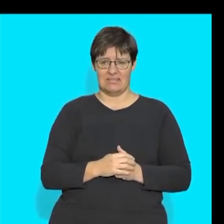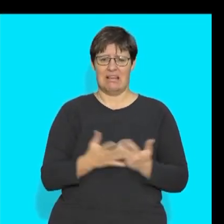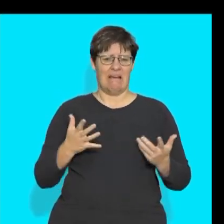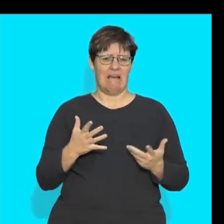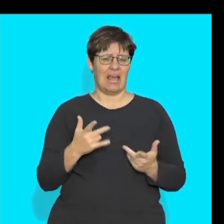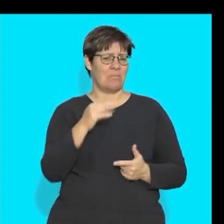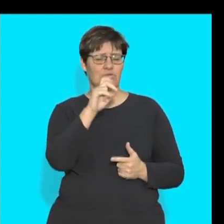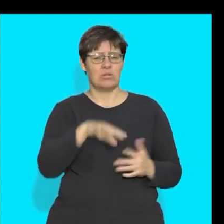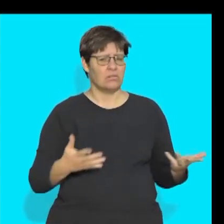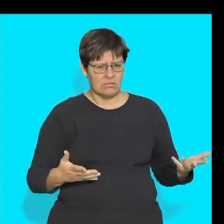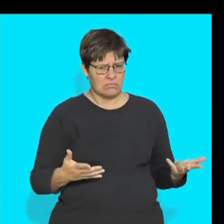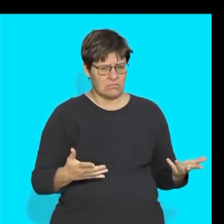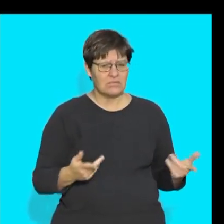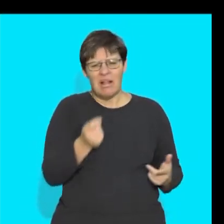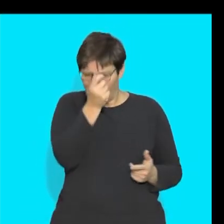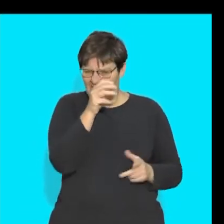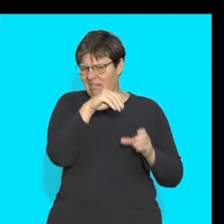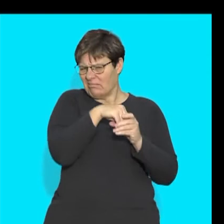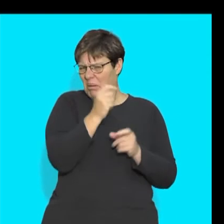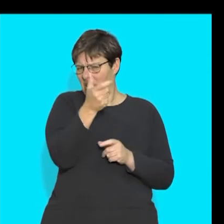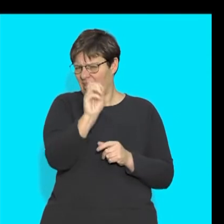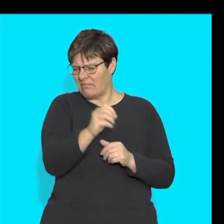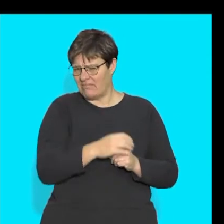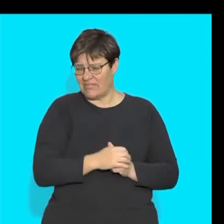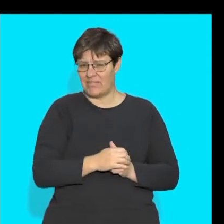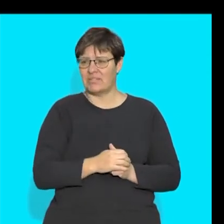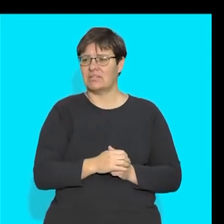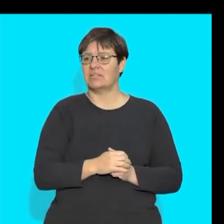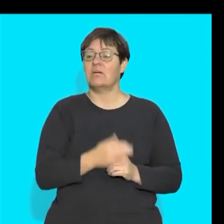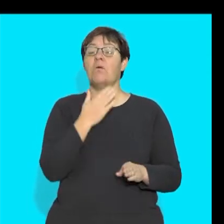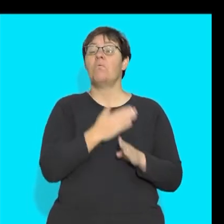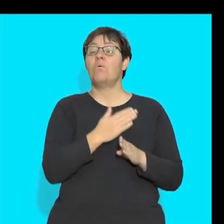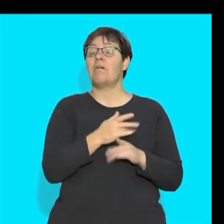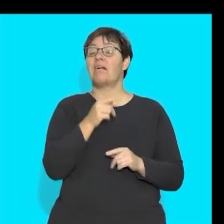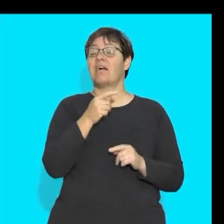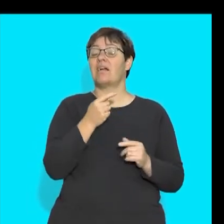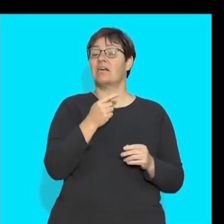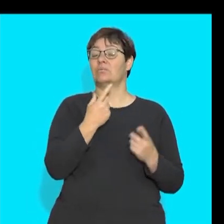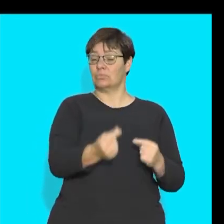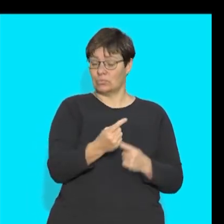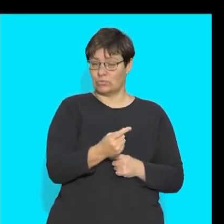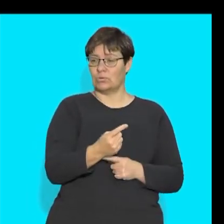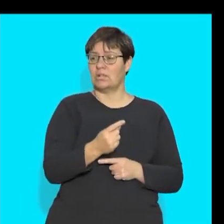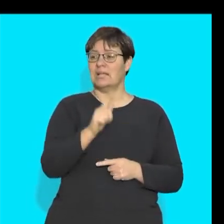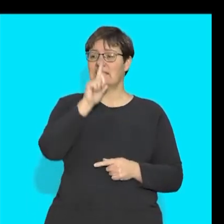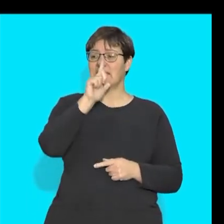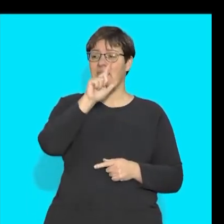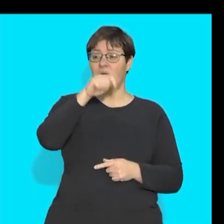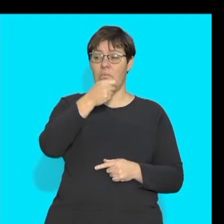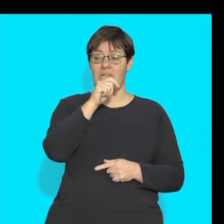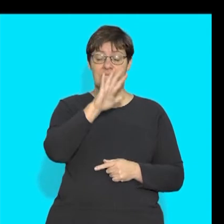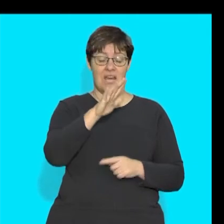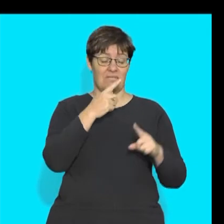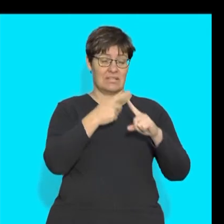chemistry. This has a little bit of chemistry in it. The work function is 7,5 times 10 to the